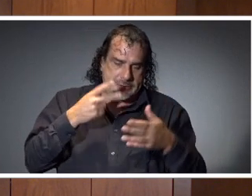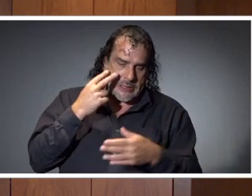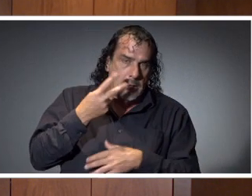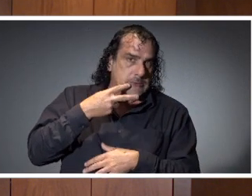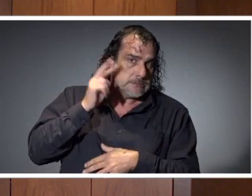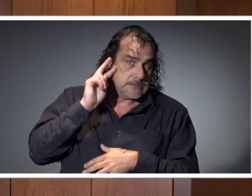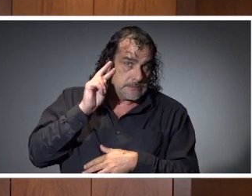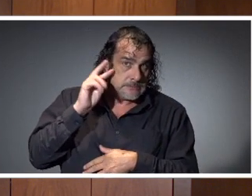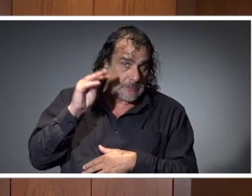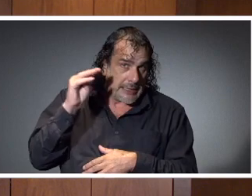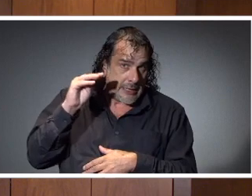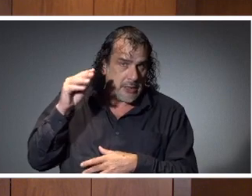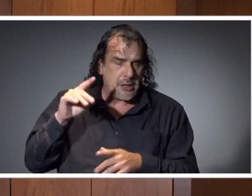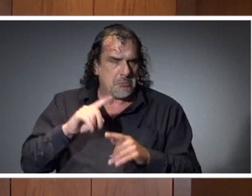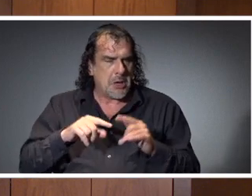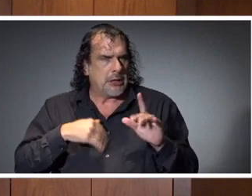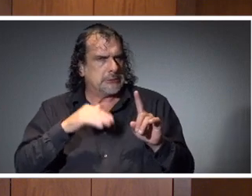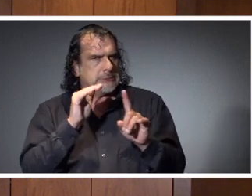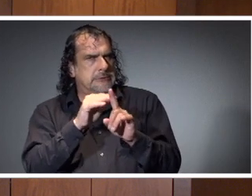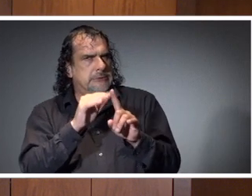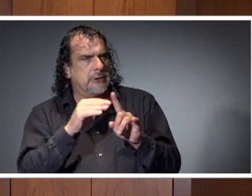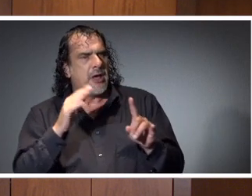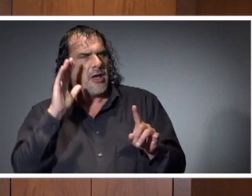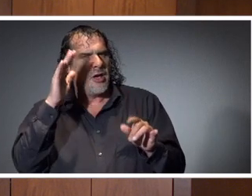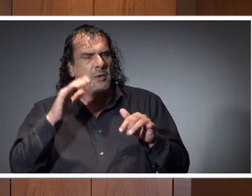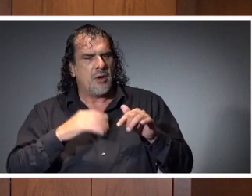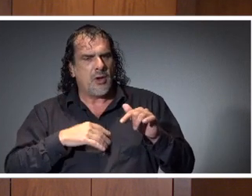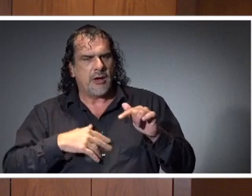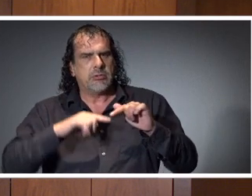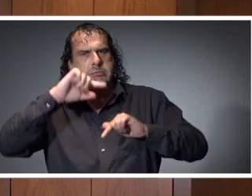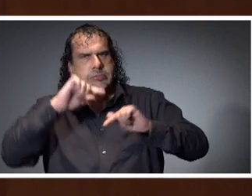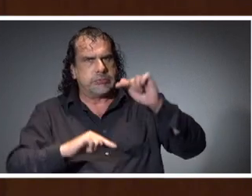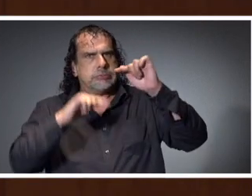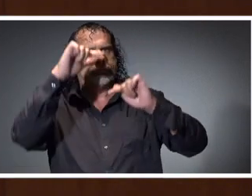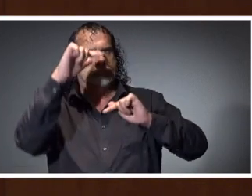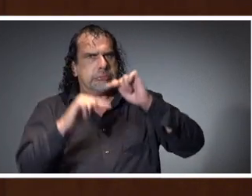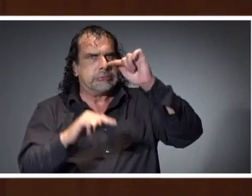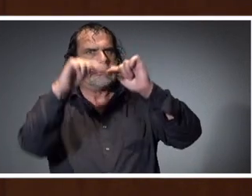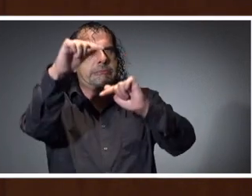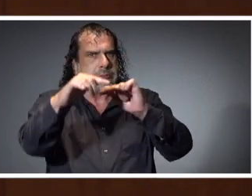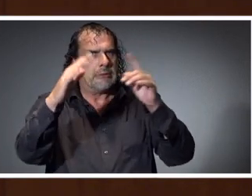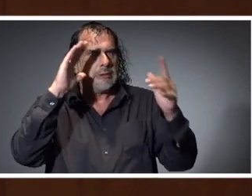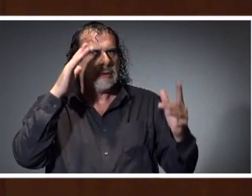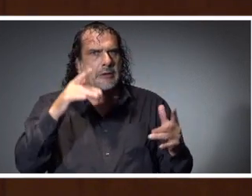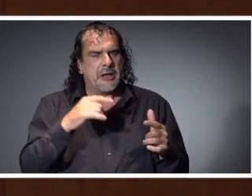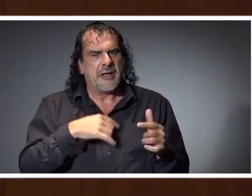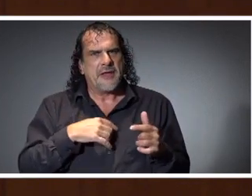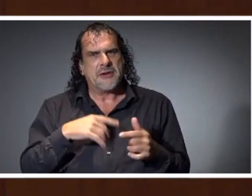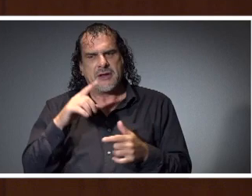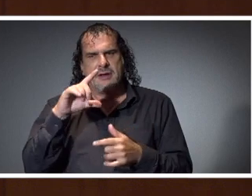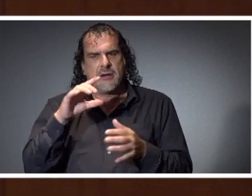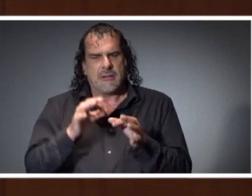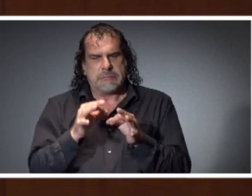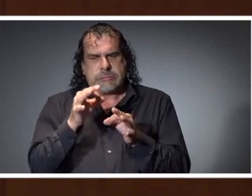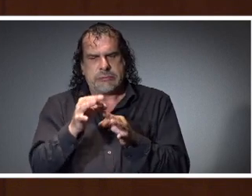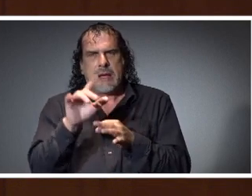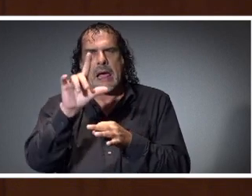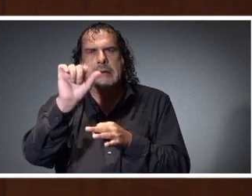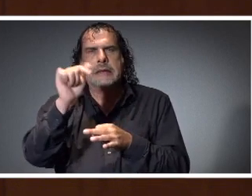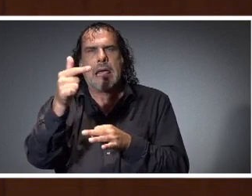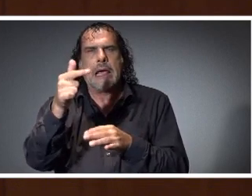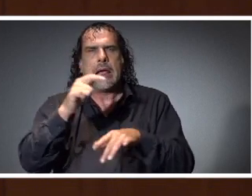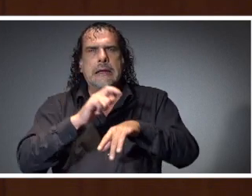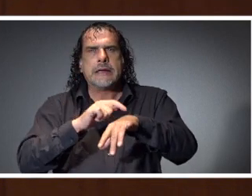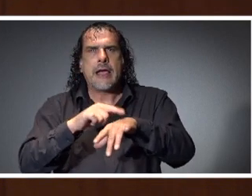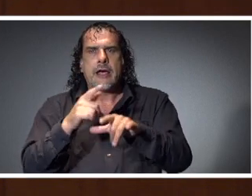I would like to remind everyone to understand that there will be variability, and we do see a little bit of a lag after the weekends and then sort of